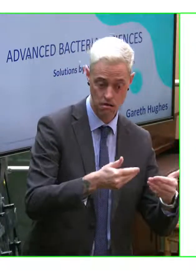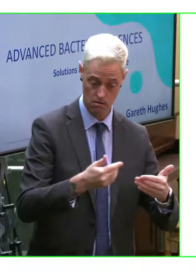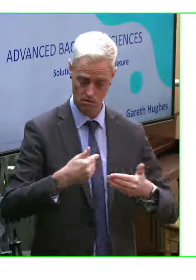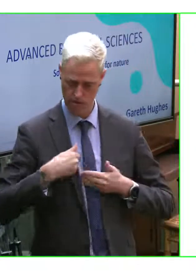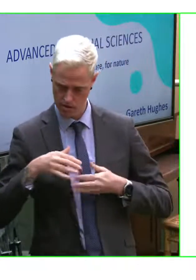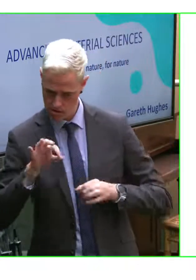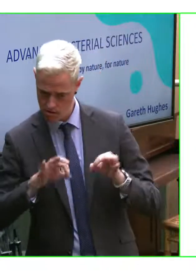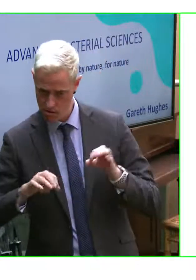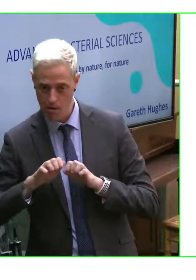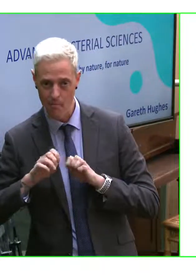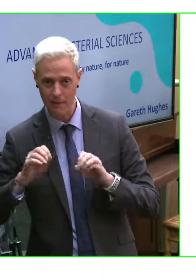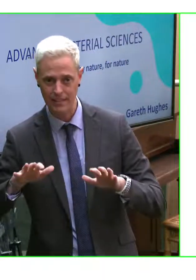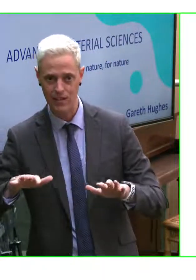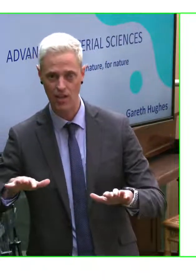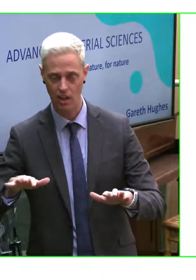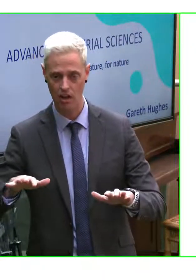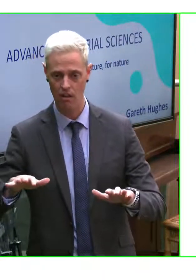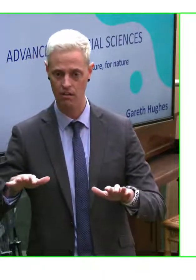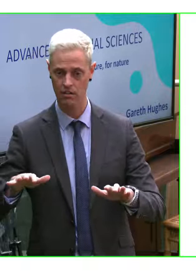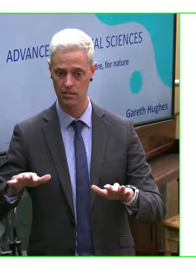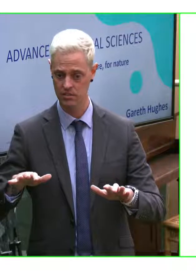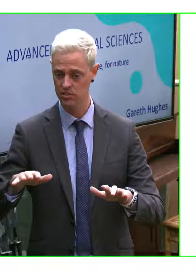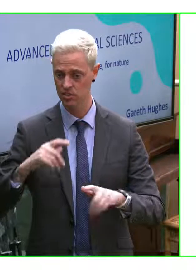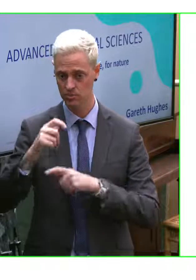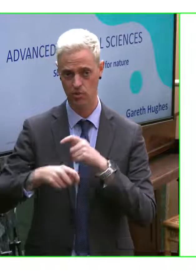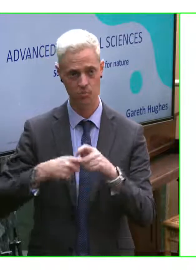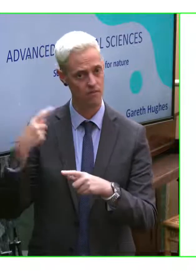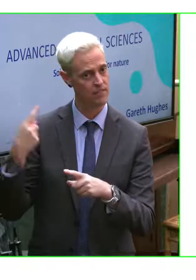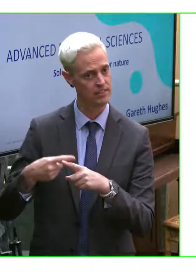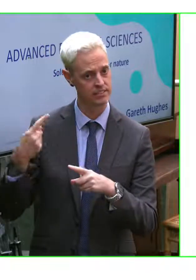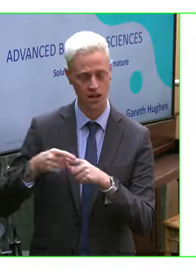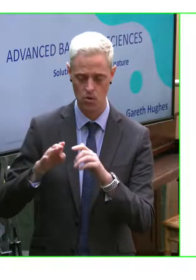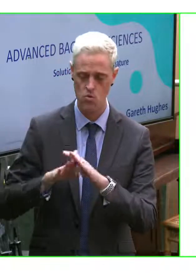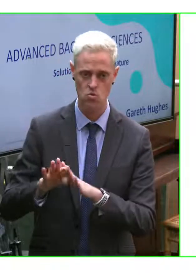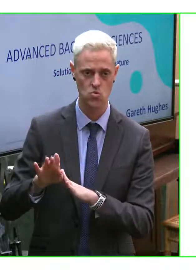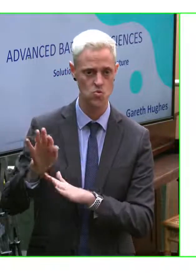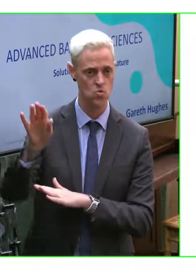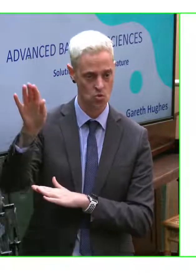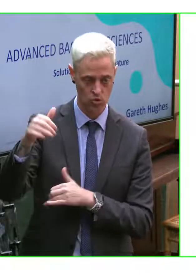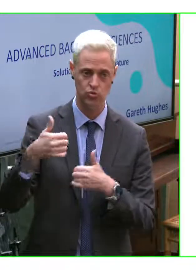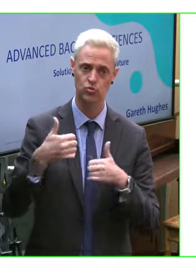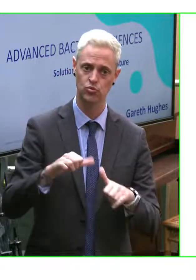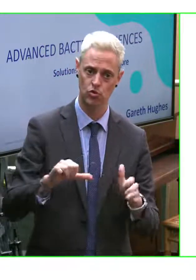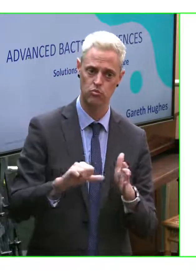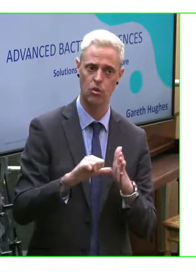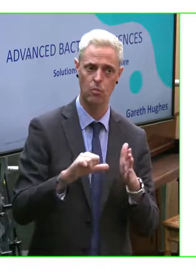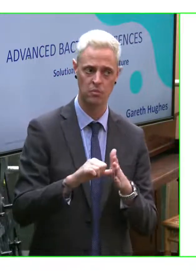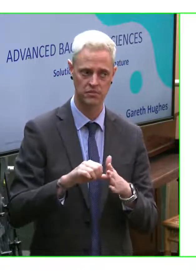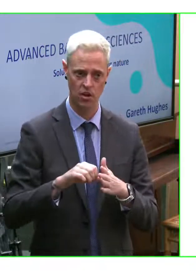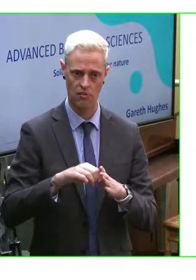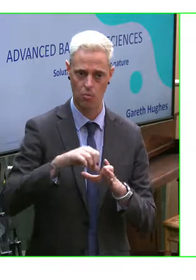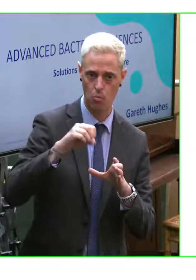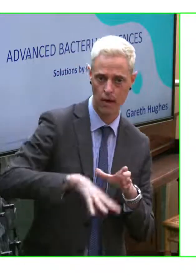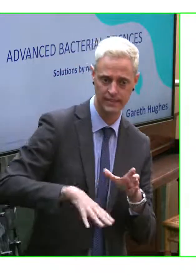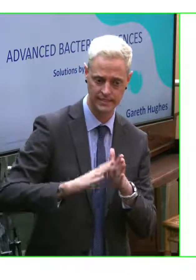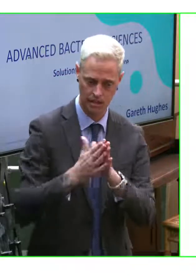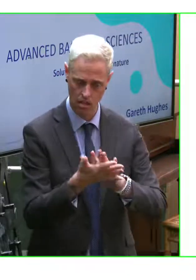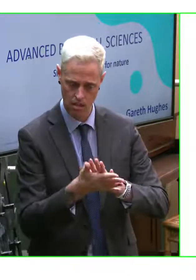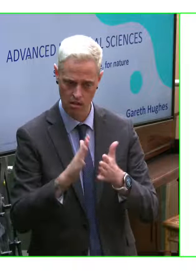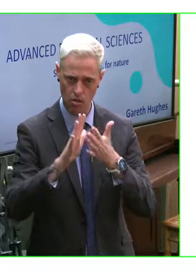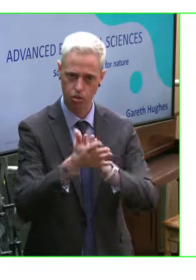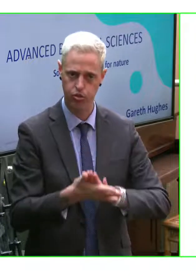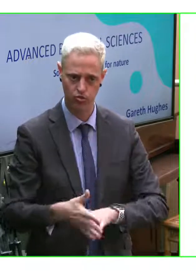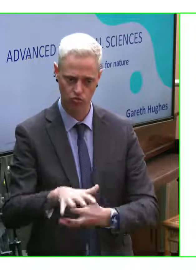bacteria, just turbocharging the bacteria to solve many of the waste problems. And this